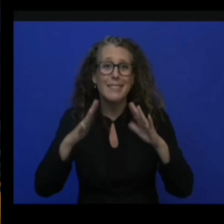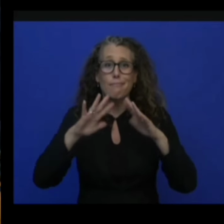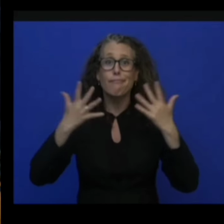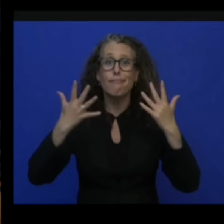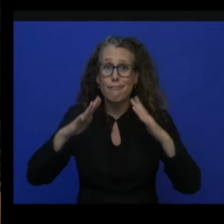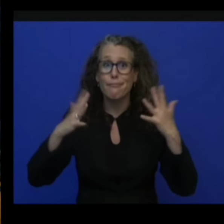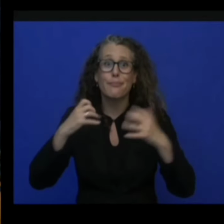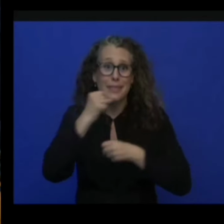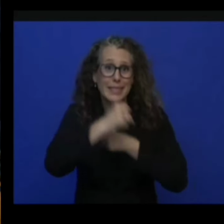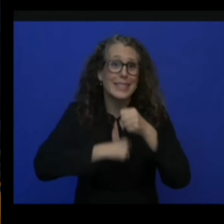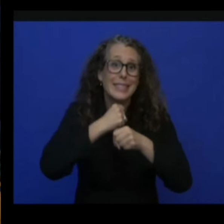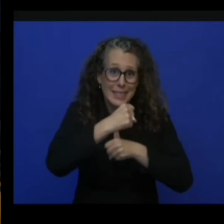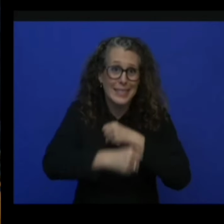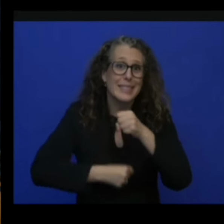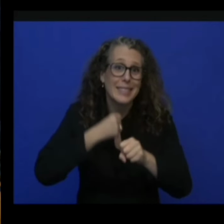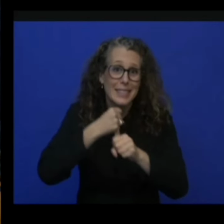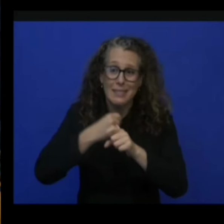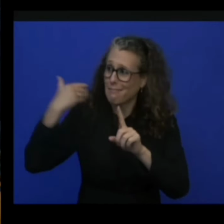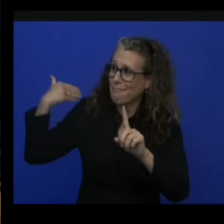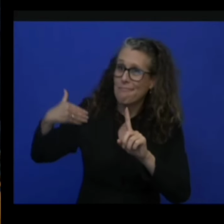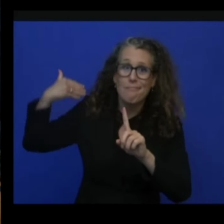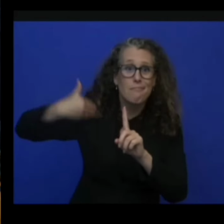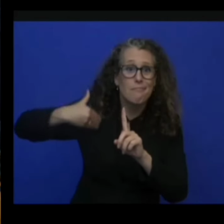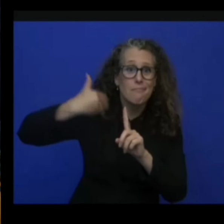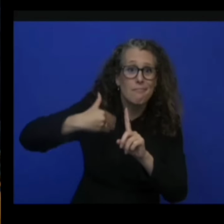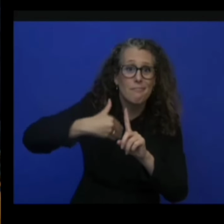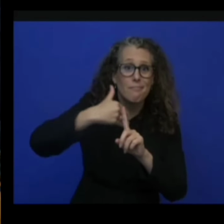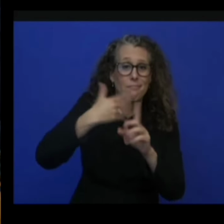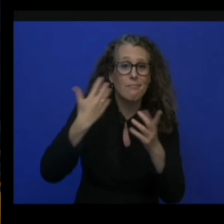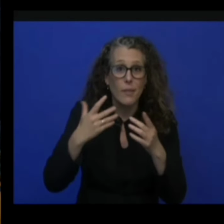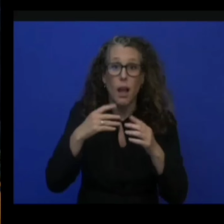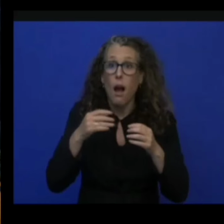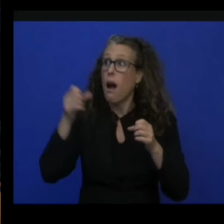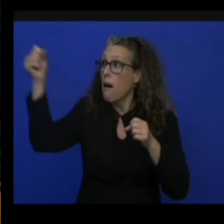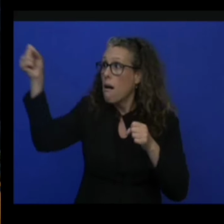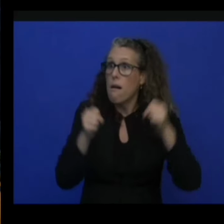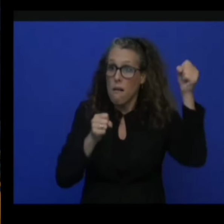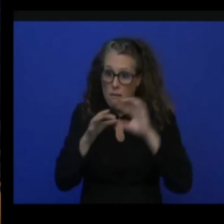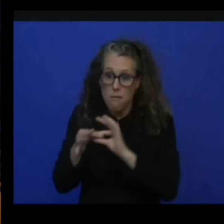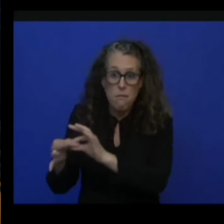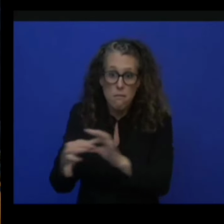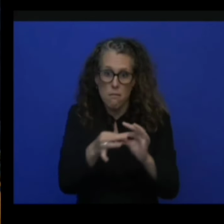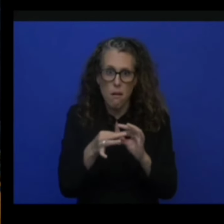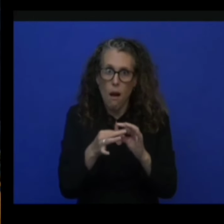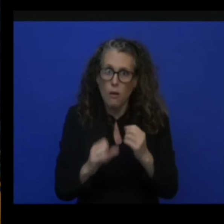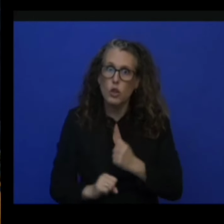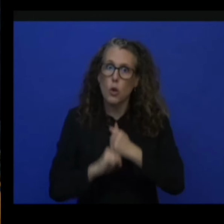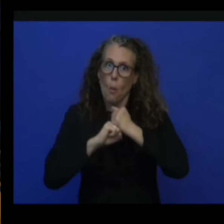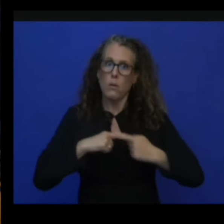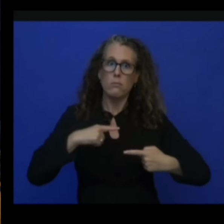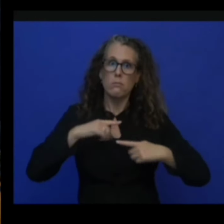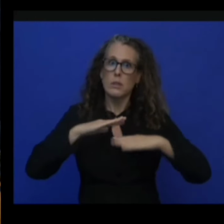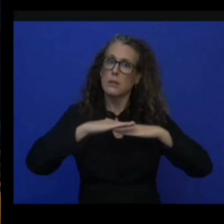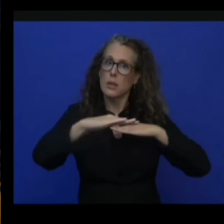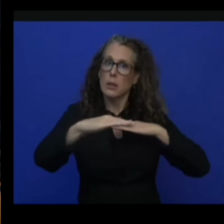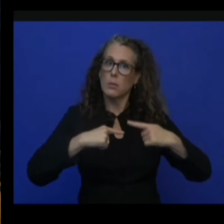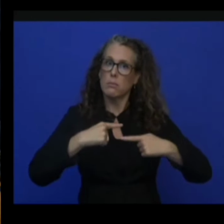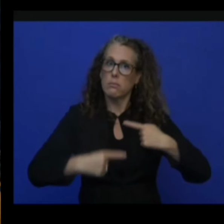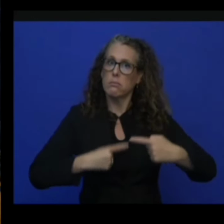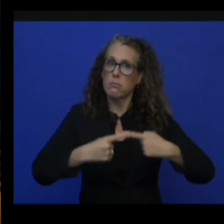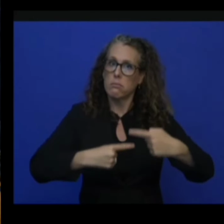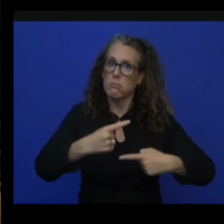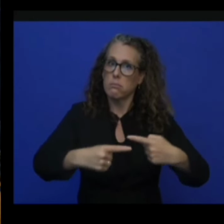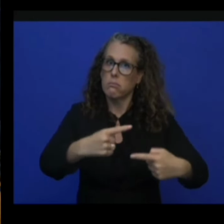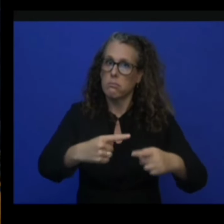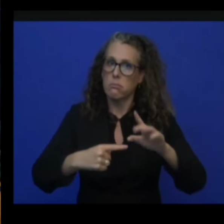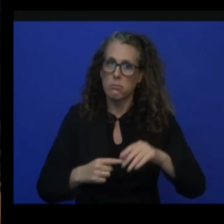multilateralism has been the cornerstone of global stability, with the United Nations rightly positioned as